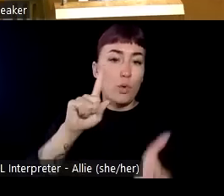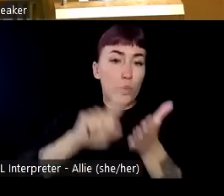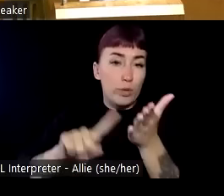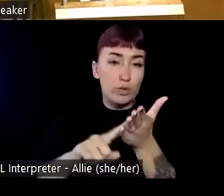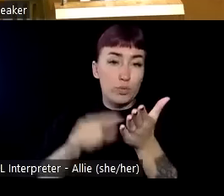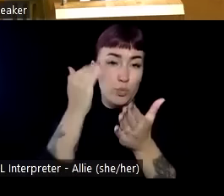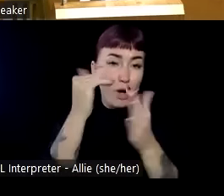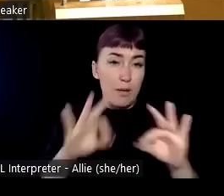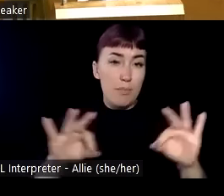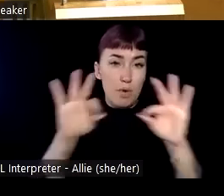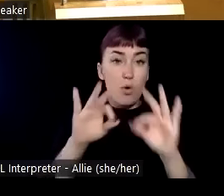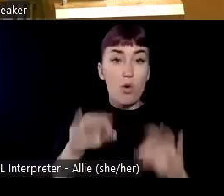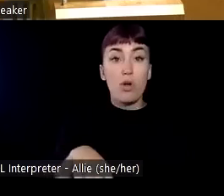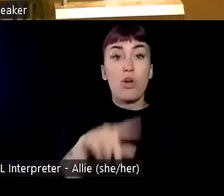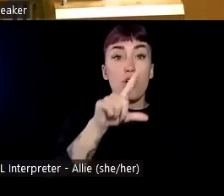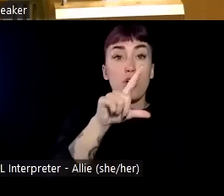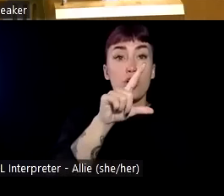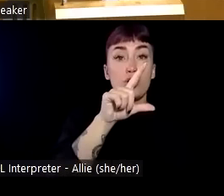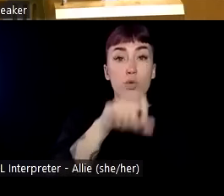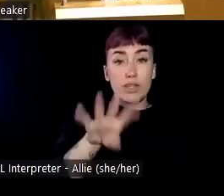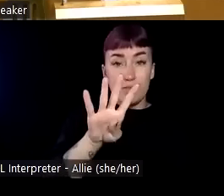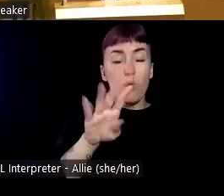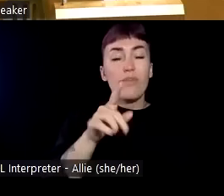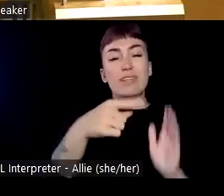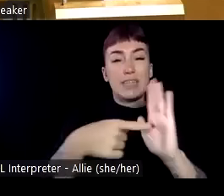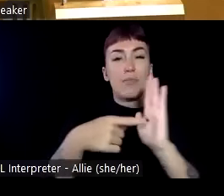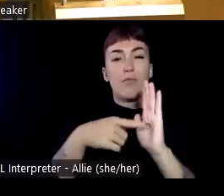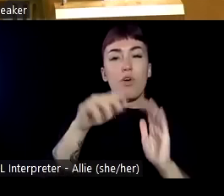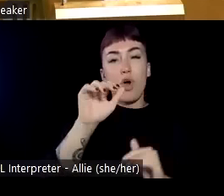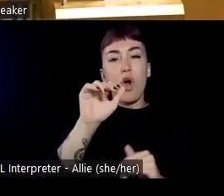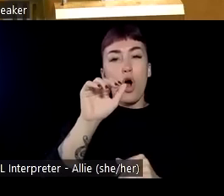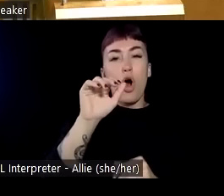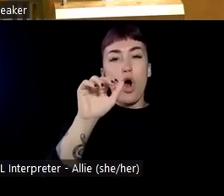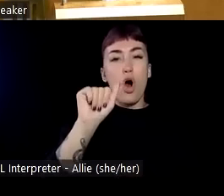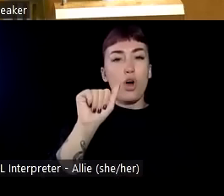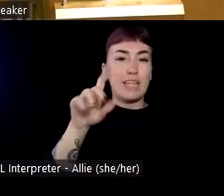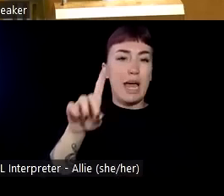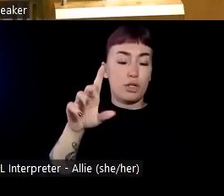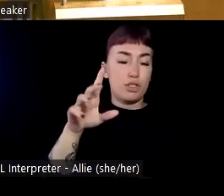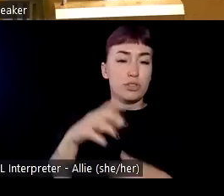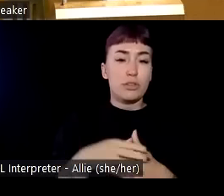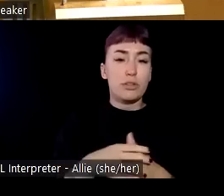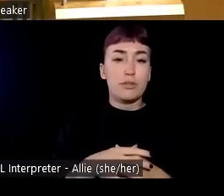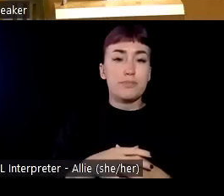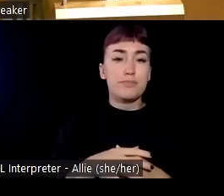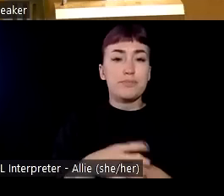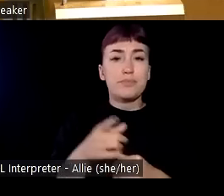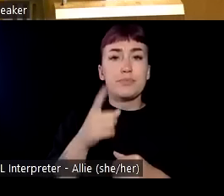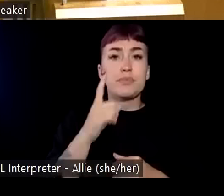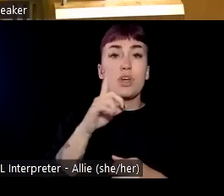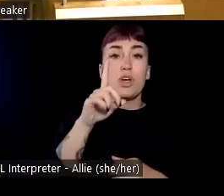Between 2004, this is an example from the Alzheimer's field. So between 2004 and 2021, there were over